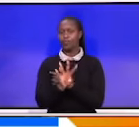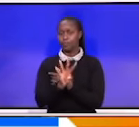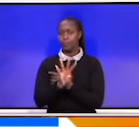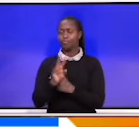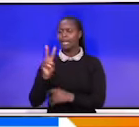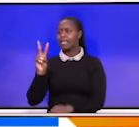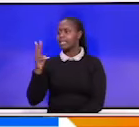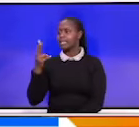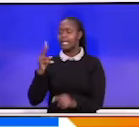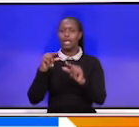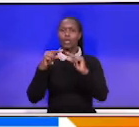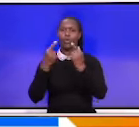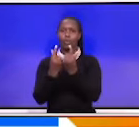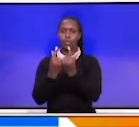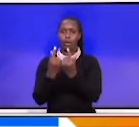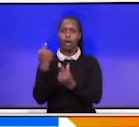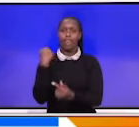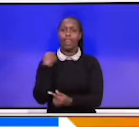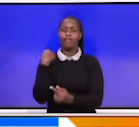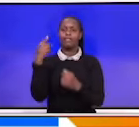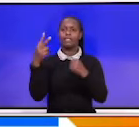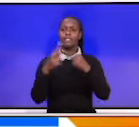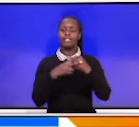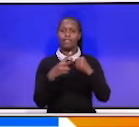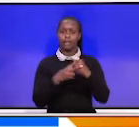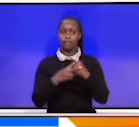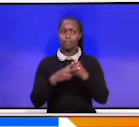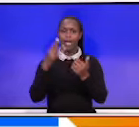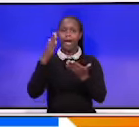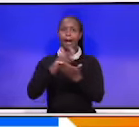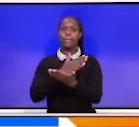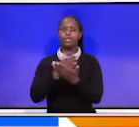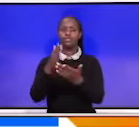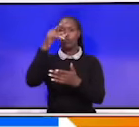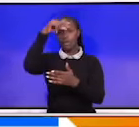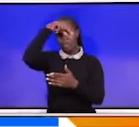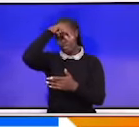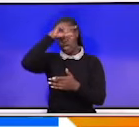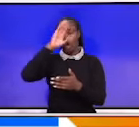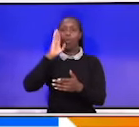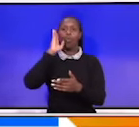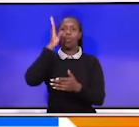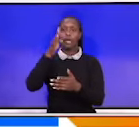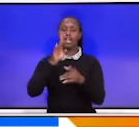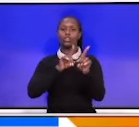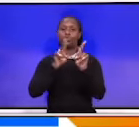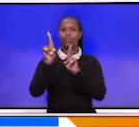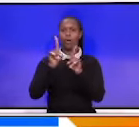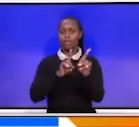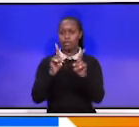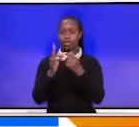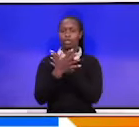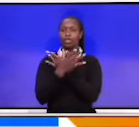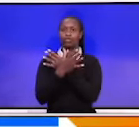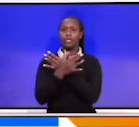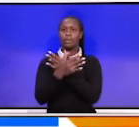7 are a part of this graduation and will be traveling to Germany in September